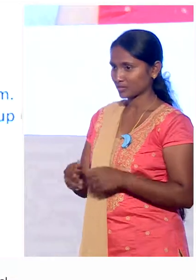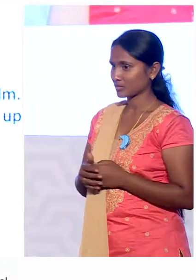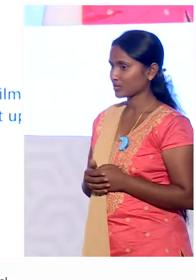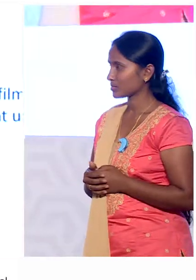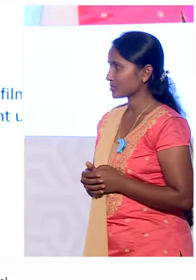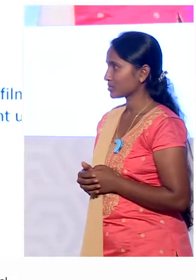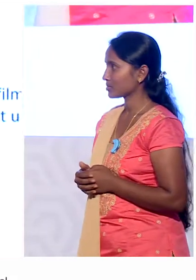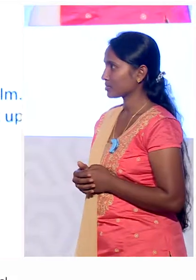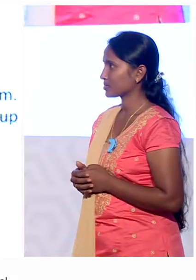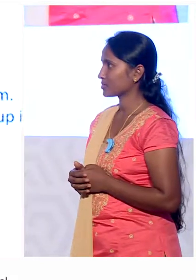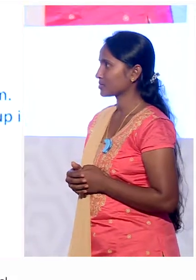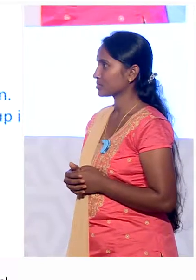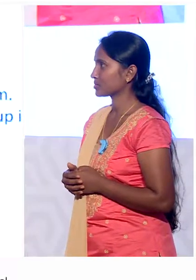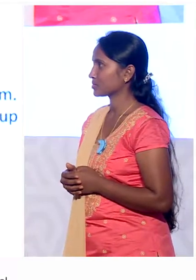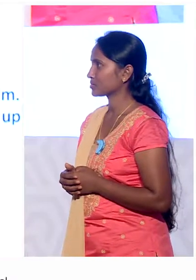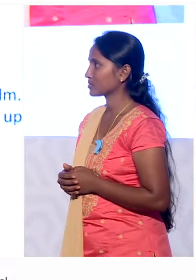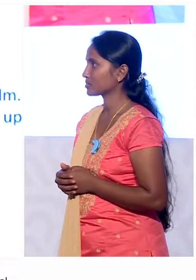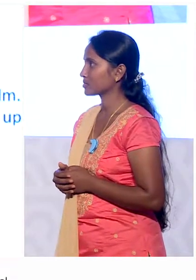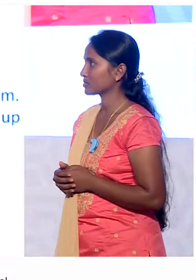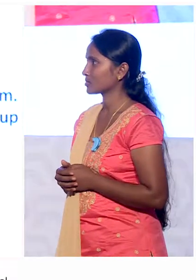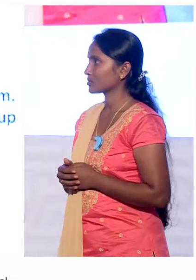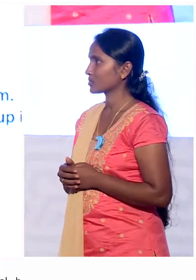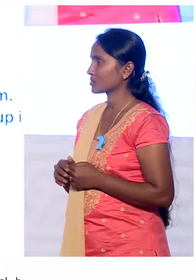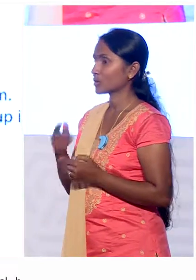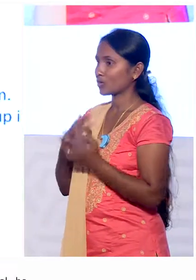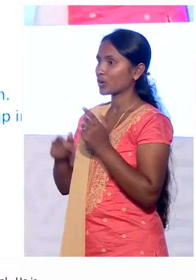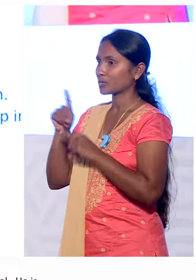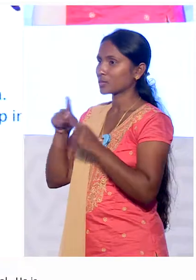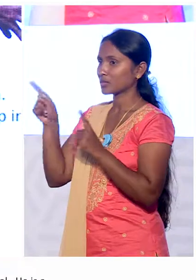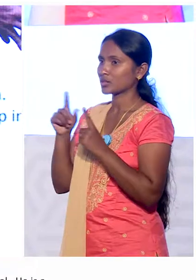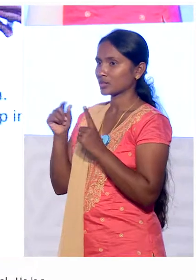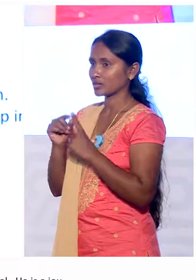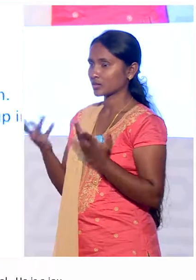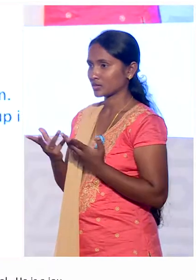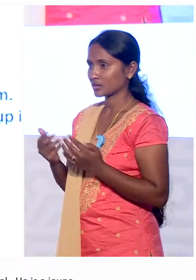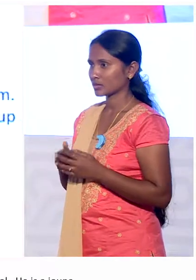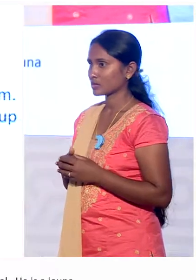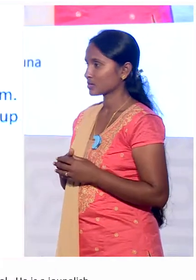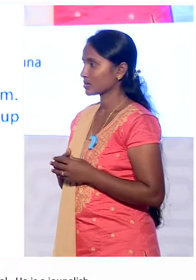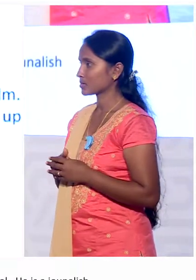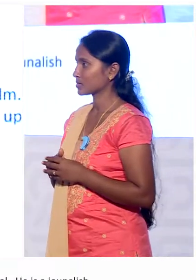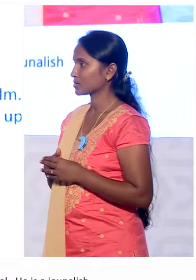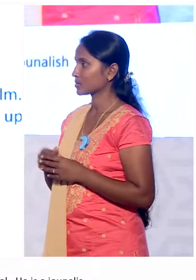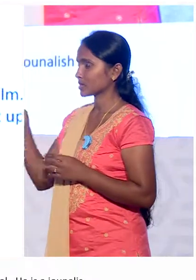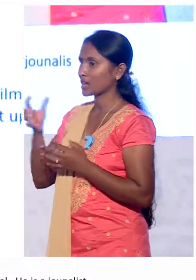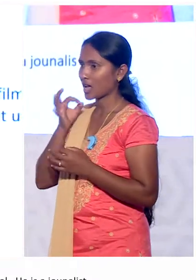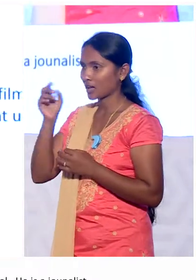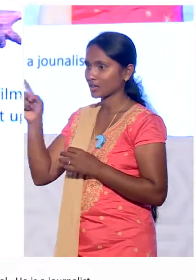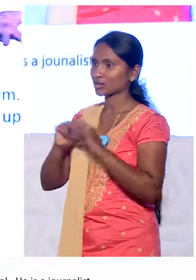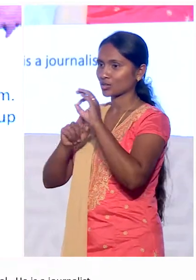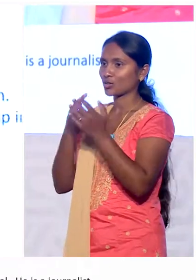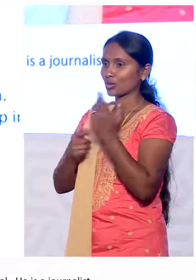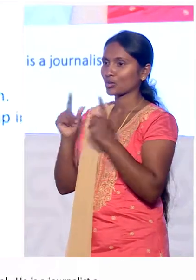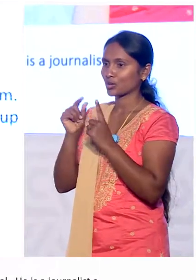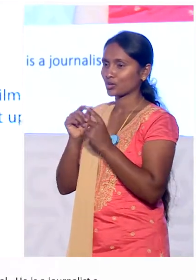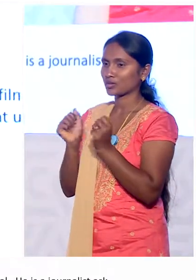I thought, okay, I'm a journalist. What do journalists do? Journalists ask questions. So I need to ask the question, what to do? Who